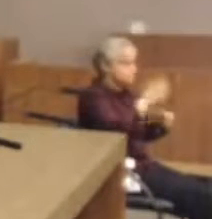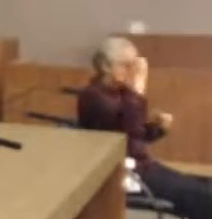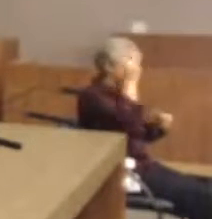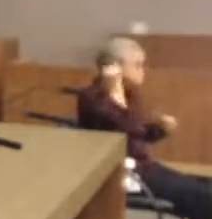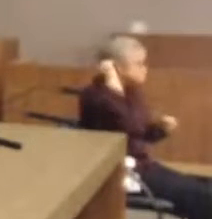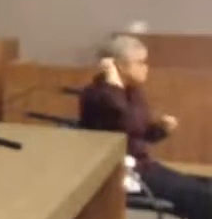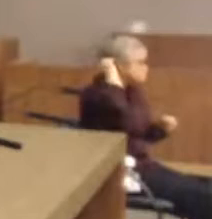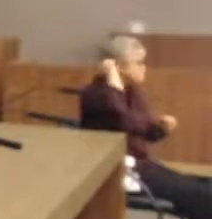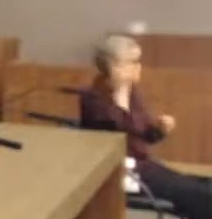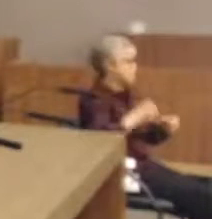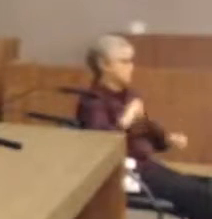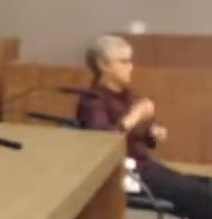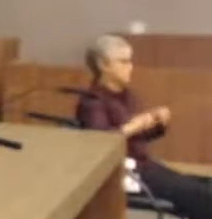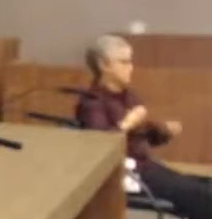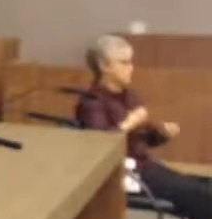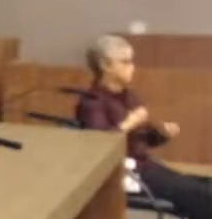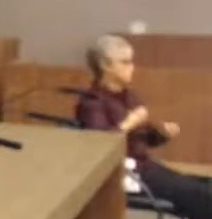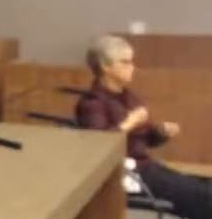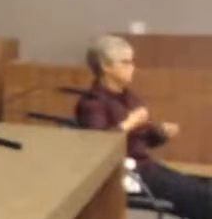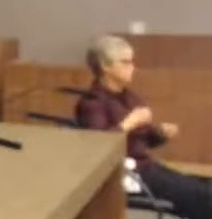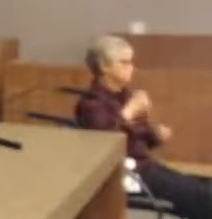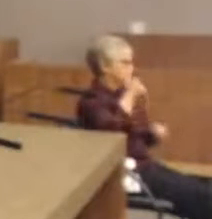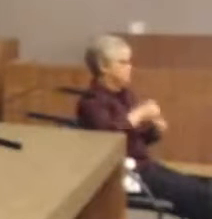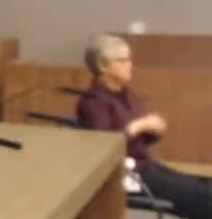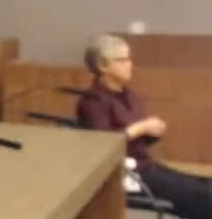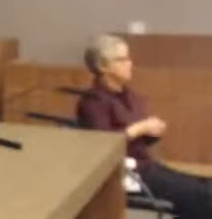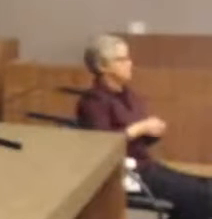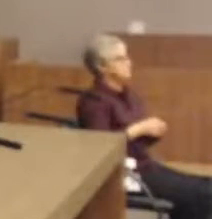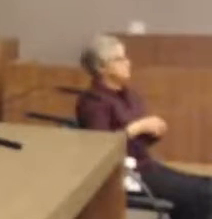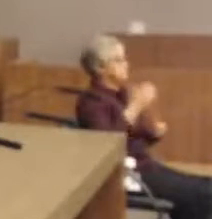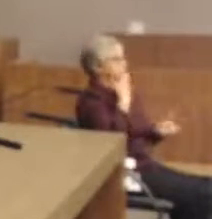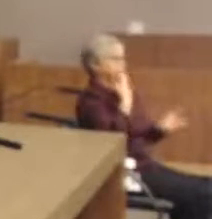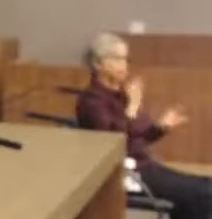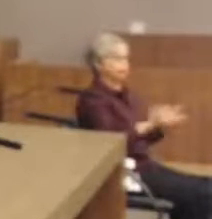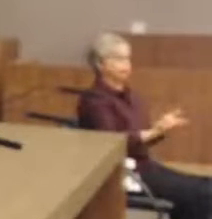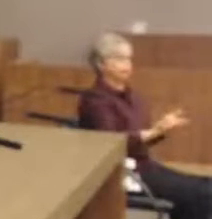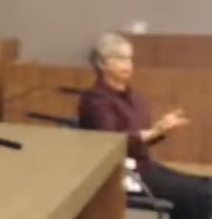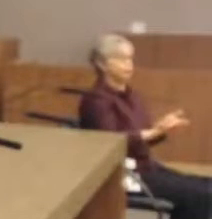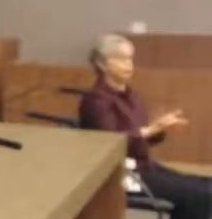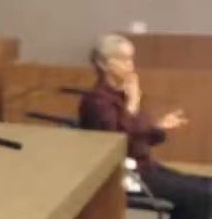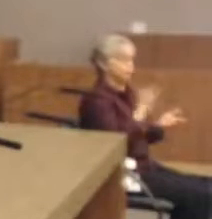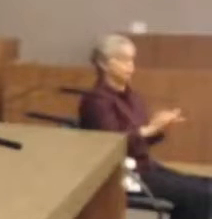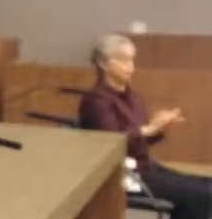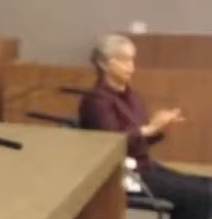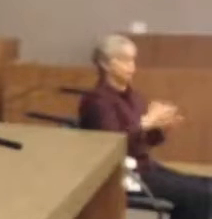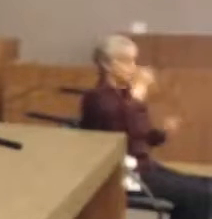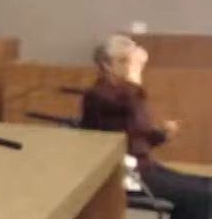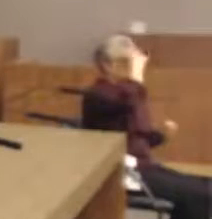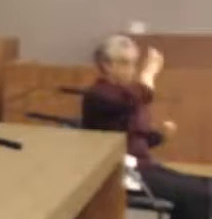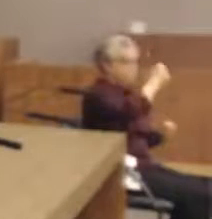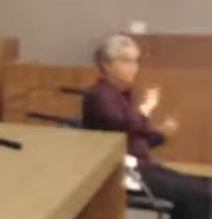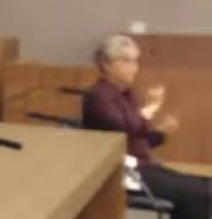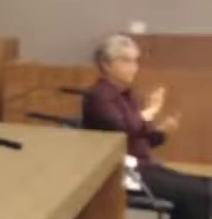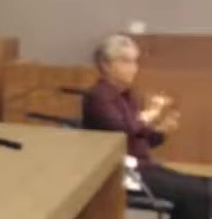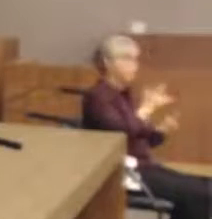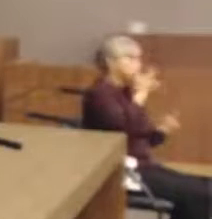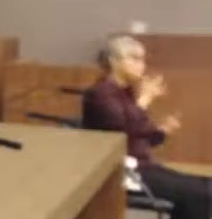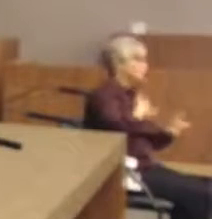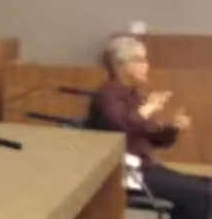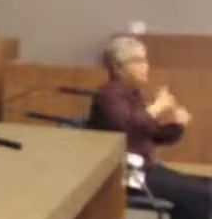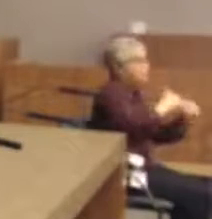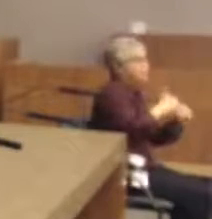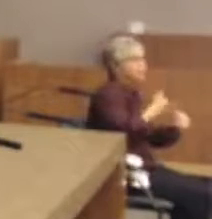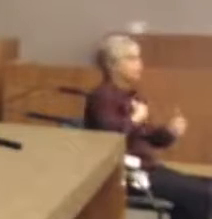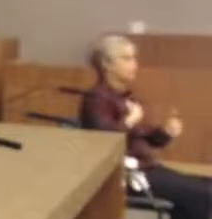in there. Those are the ones that you can recall. So if they're good memories, that's great. You remember a birthday party or winning something or a big